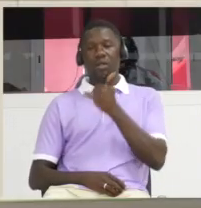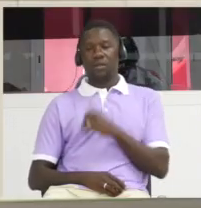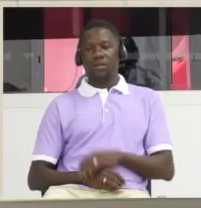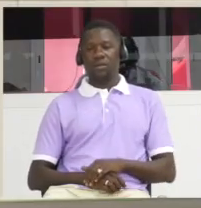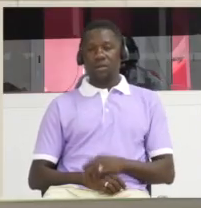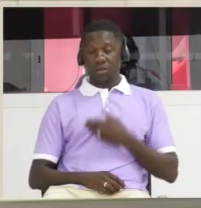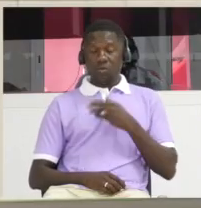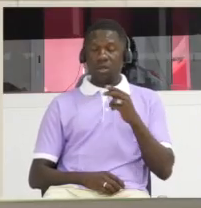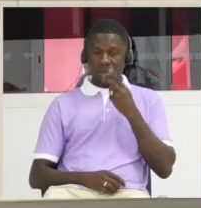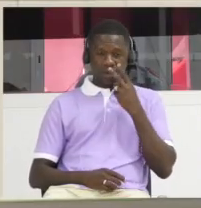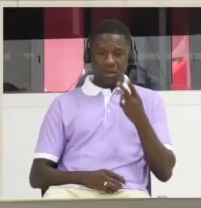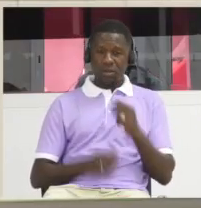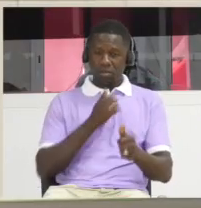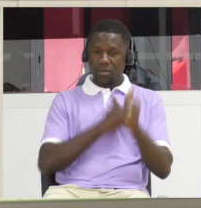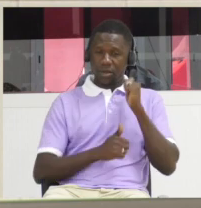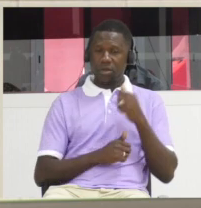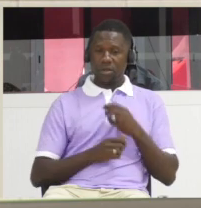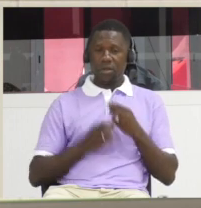and informed the Americans that the.